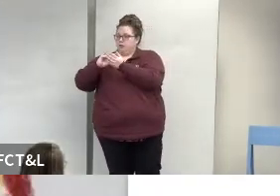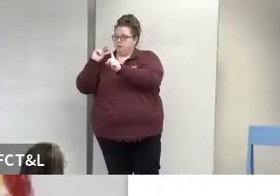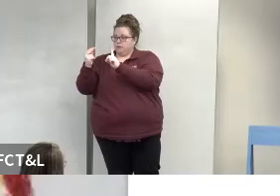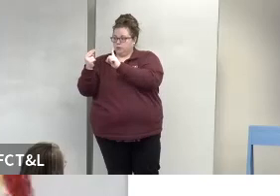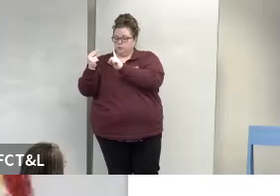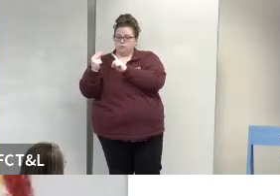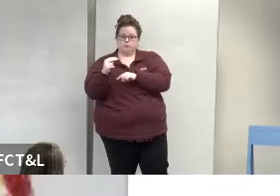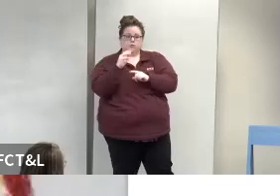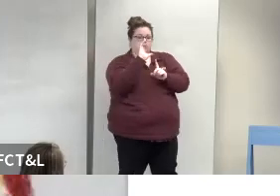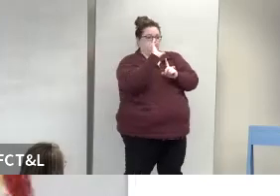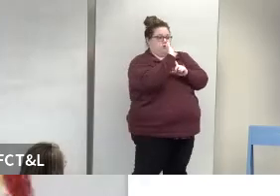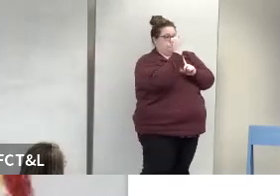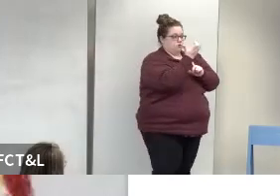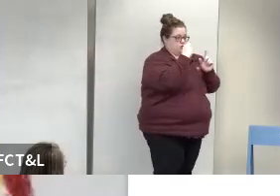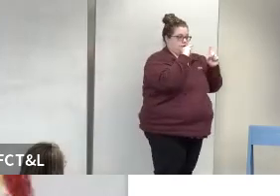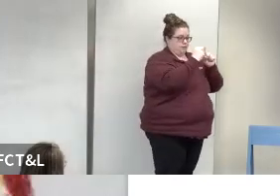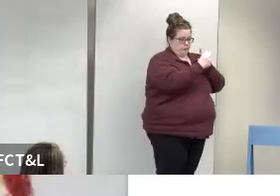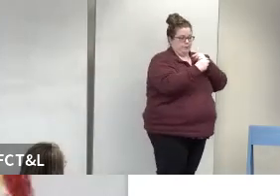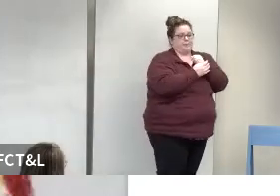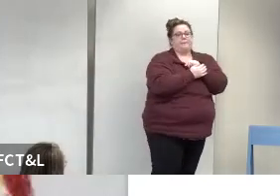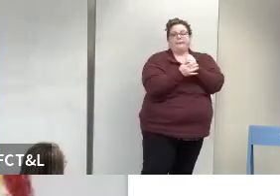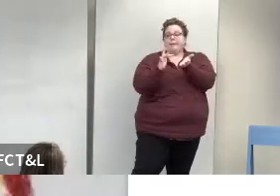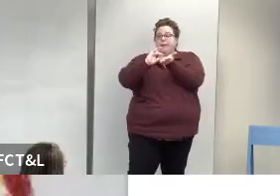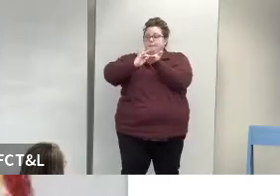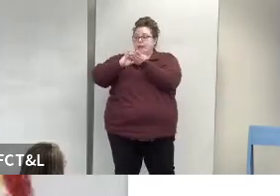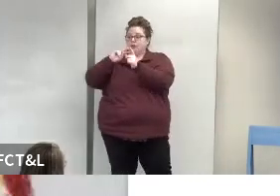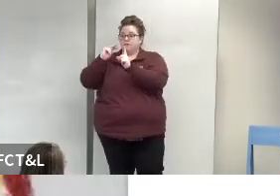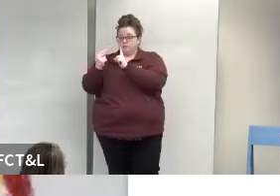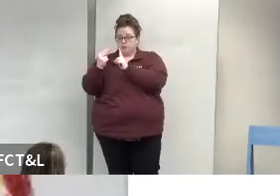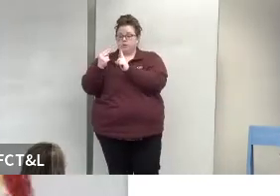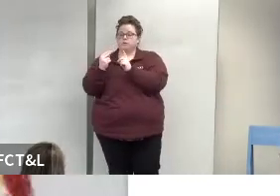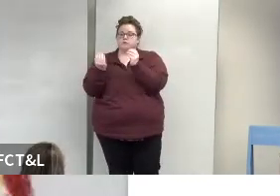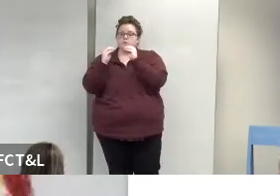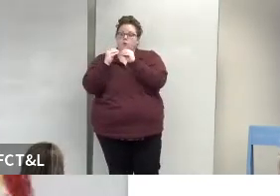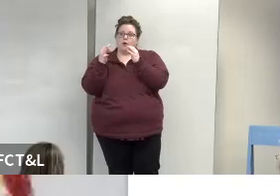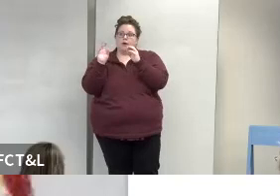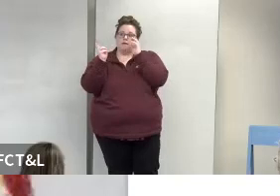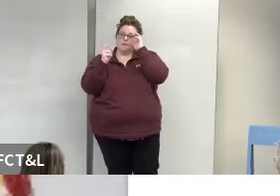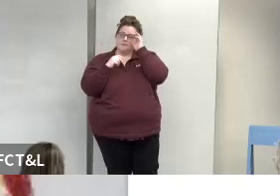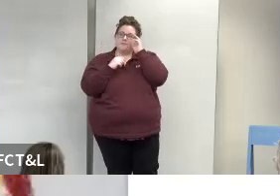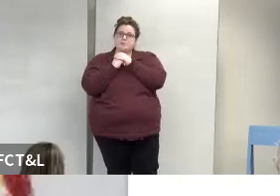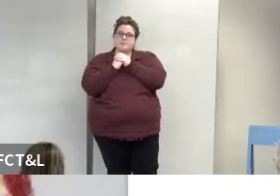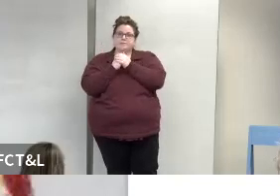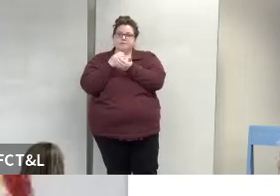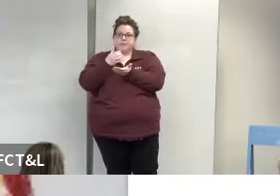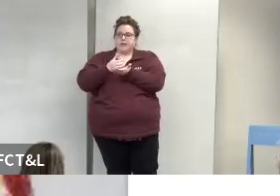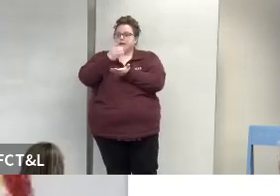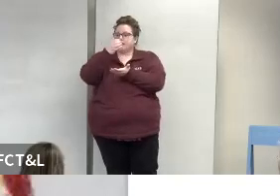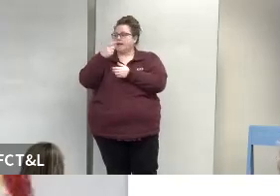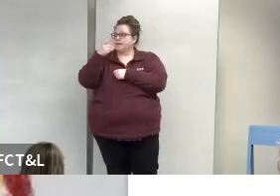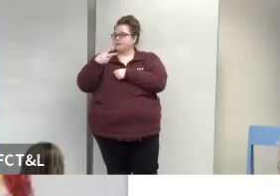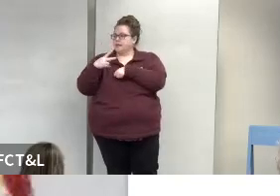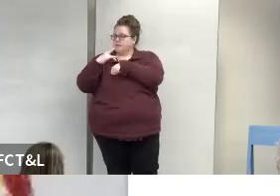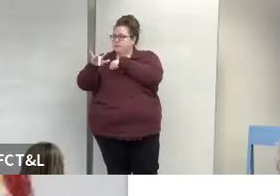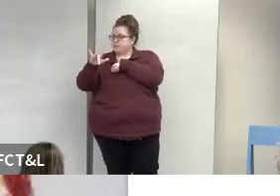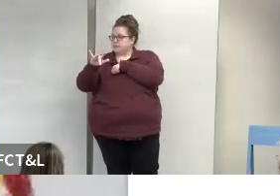stress is that there are two viewpoints within our culture. One is a medical or pathological view of the